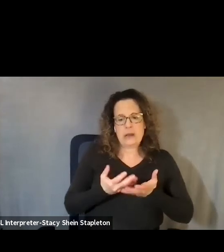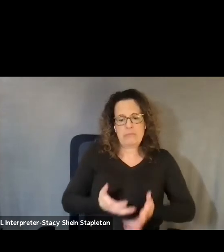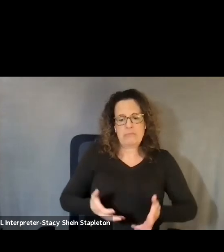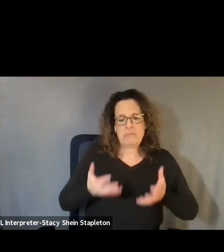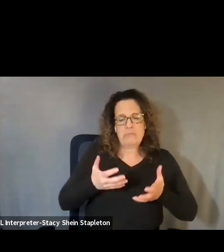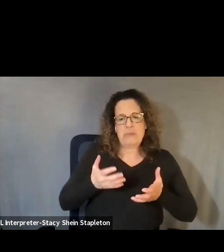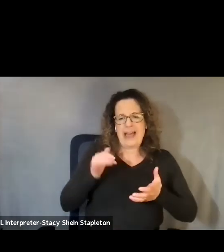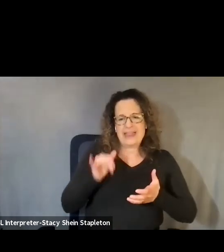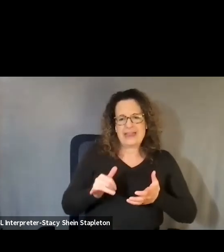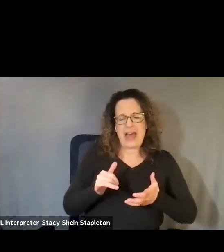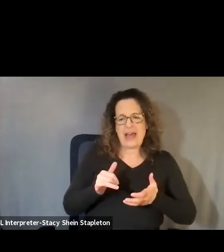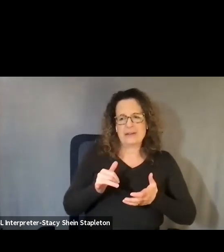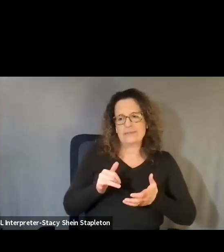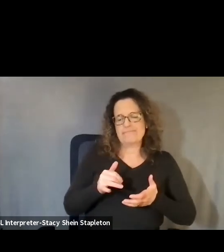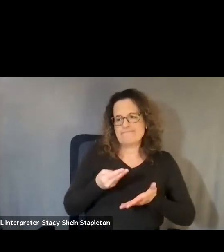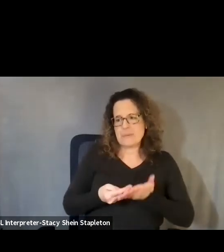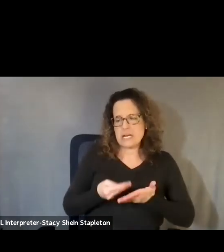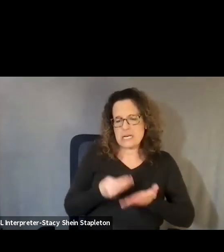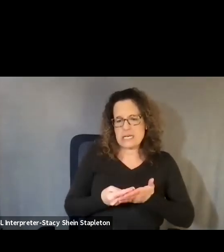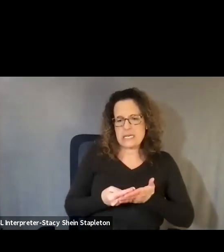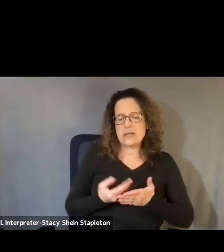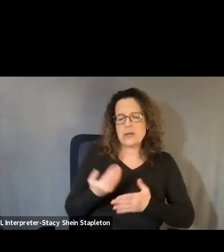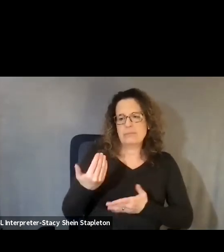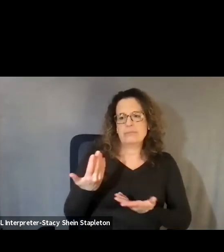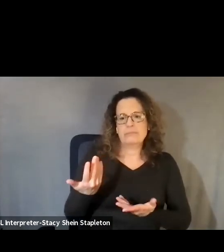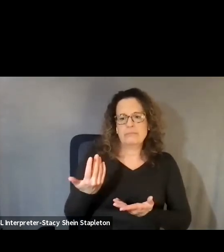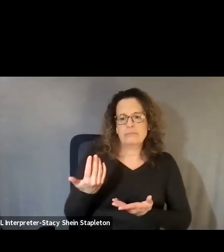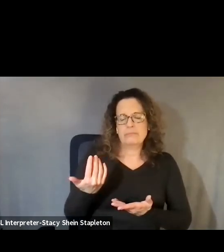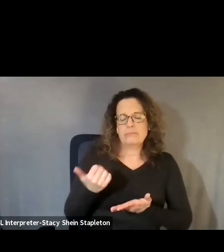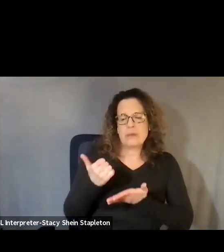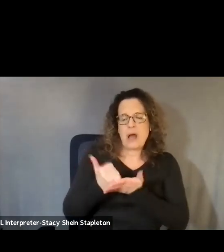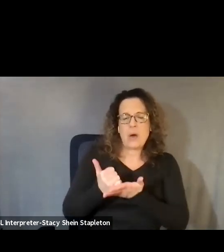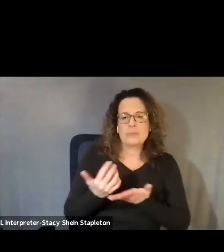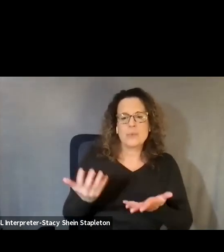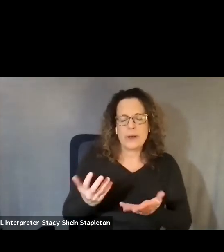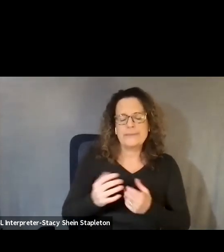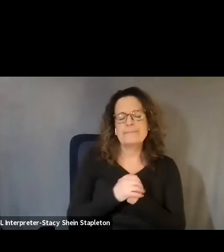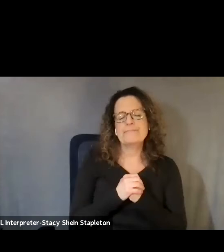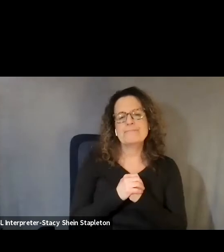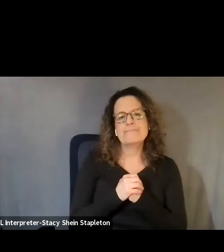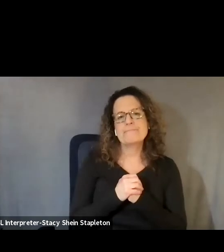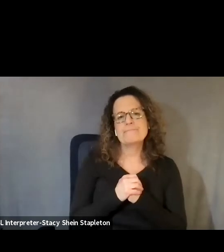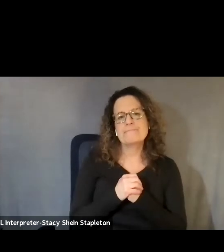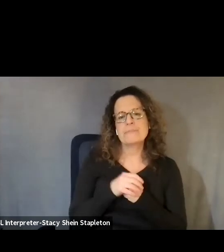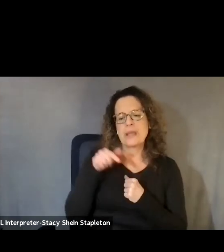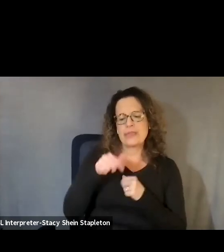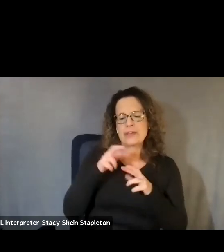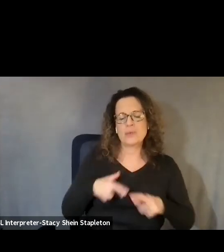that trust fund, if you will, has been responsible for this